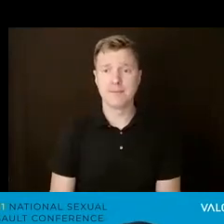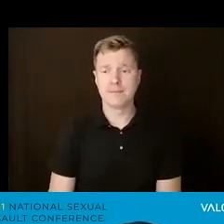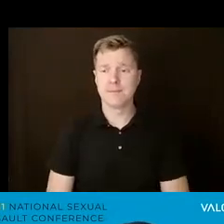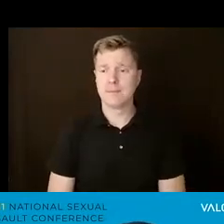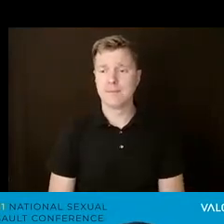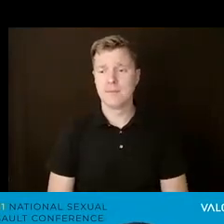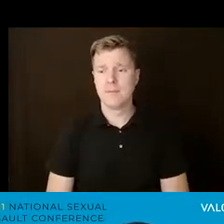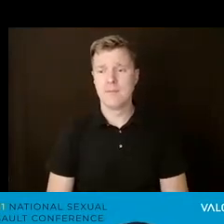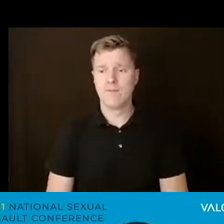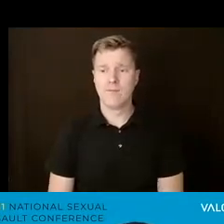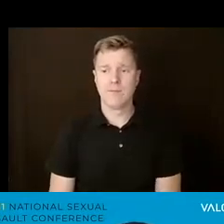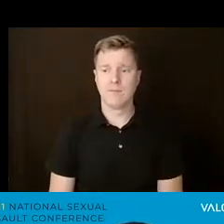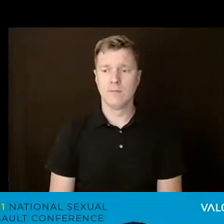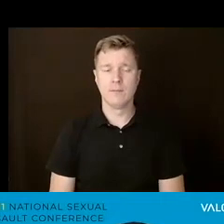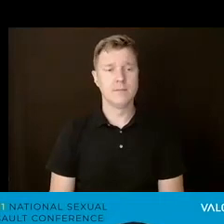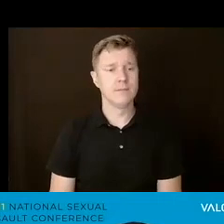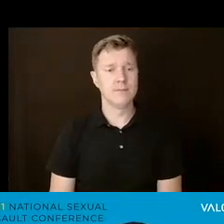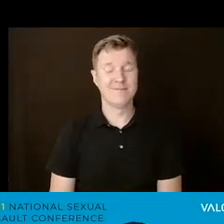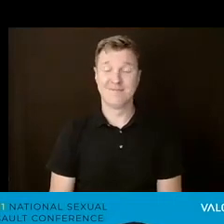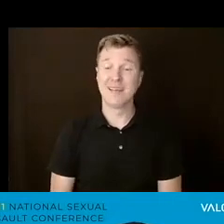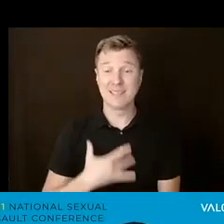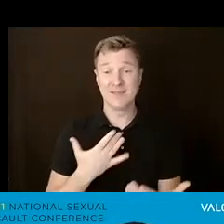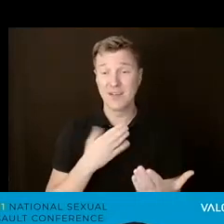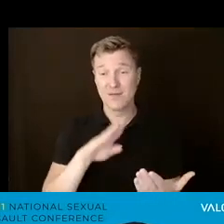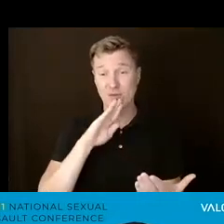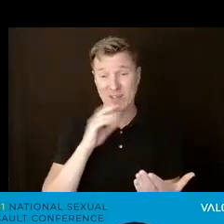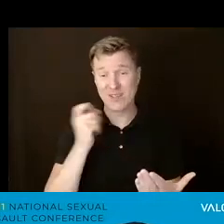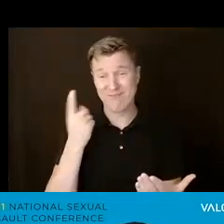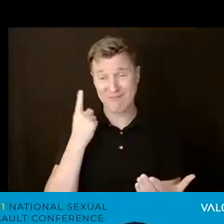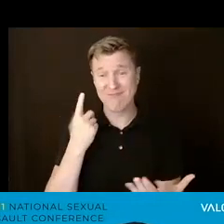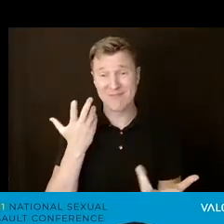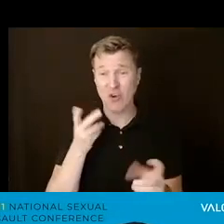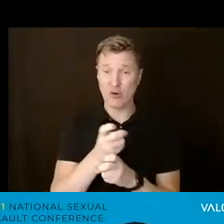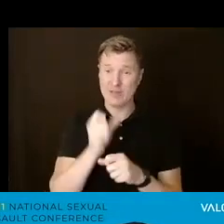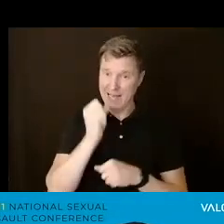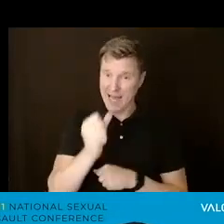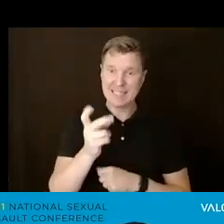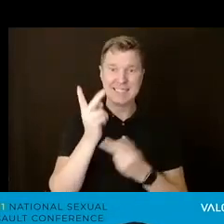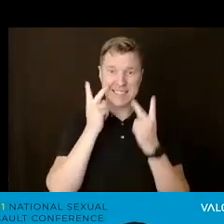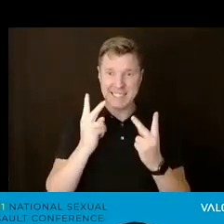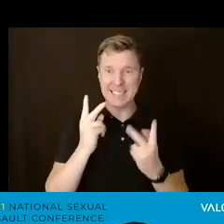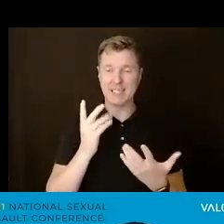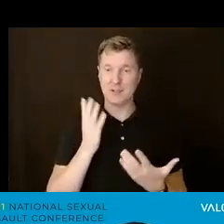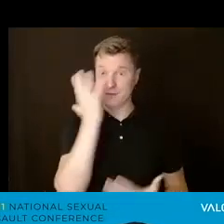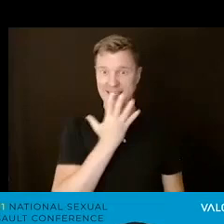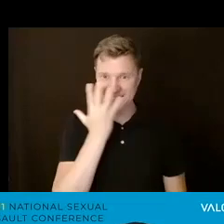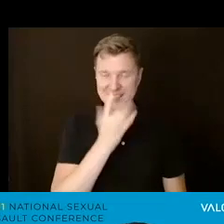And I'm can feel the frustration. It's hard not to see your faces, but I see it in the chat. Thank